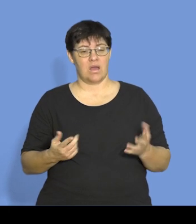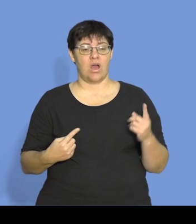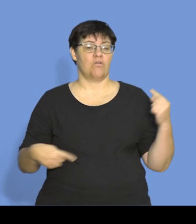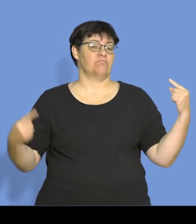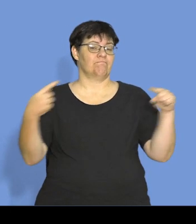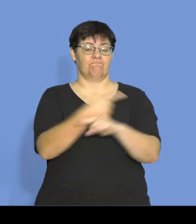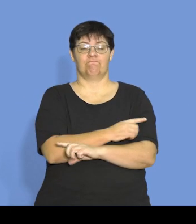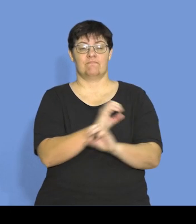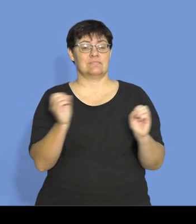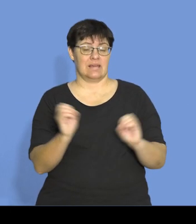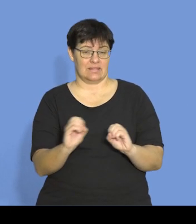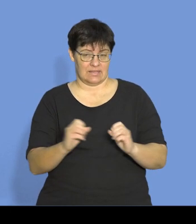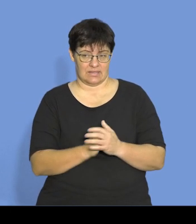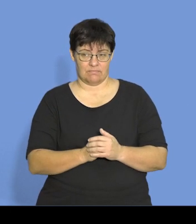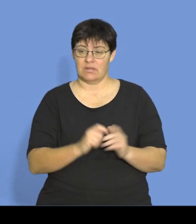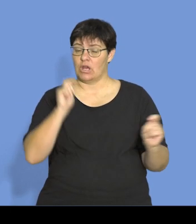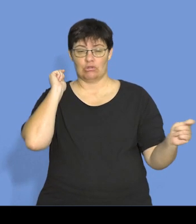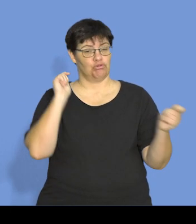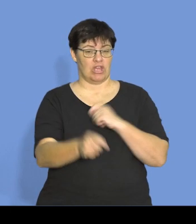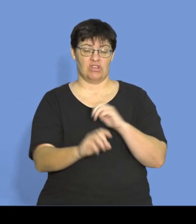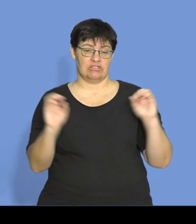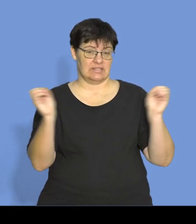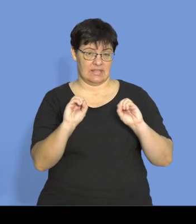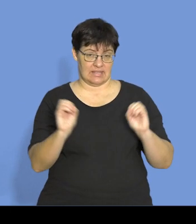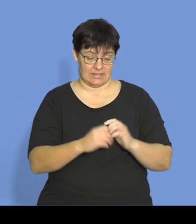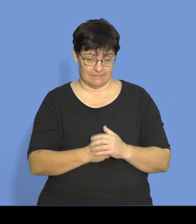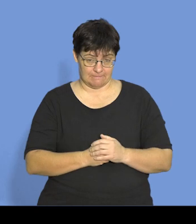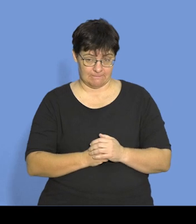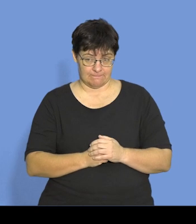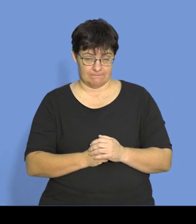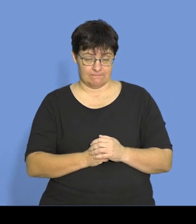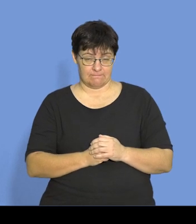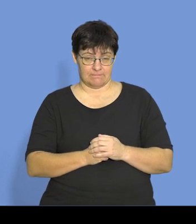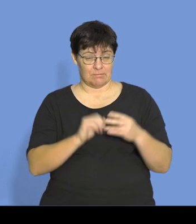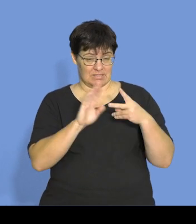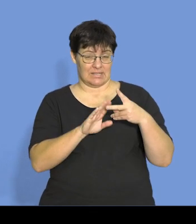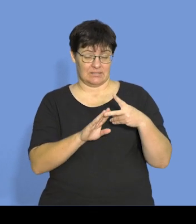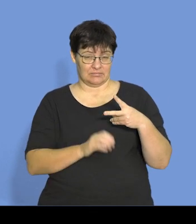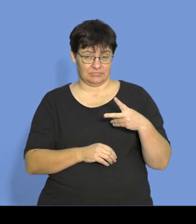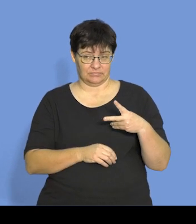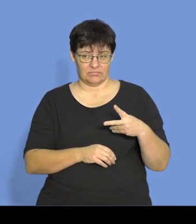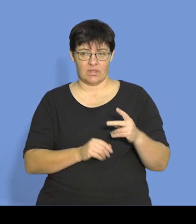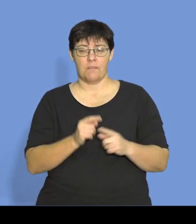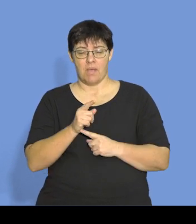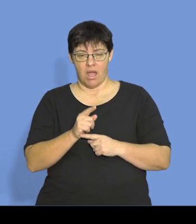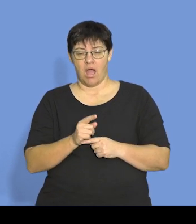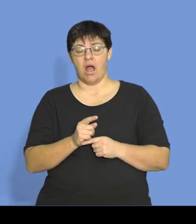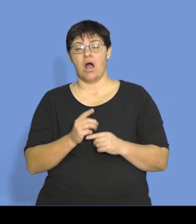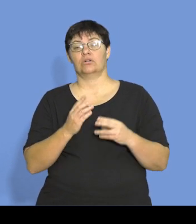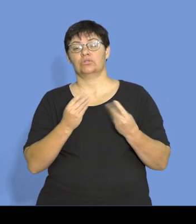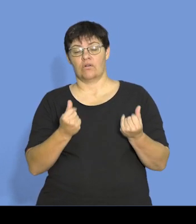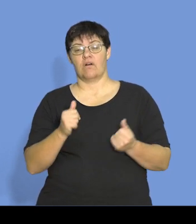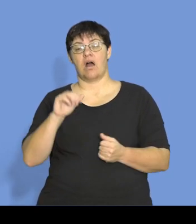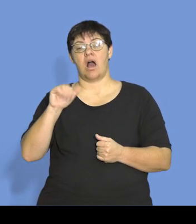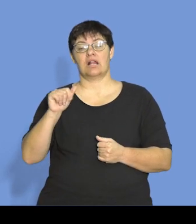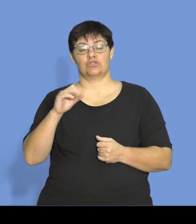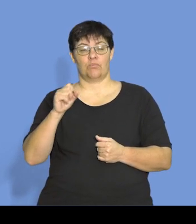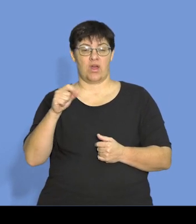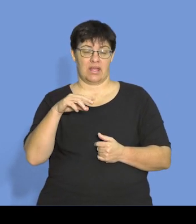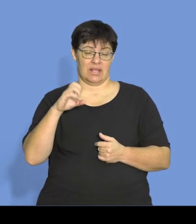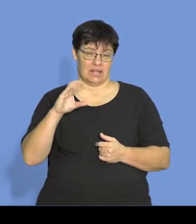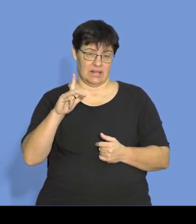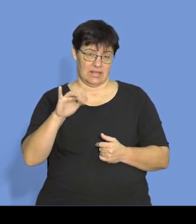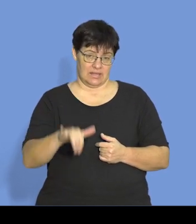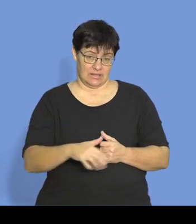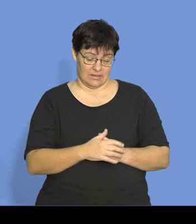not reversed. As I said, you don't change the direction here. And this is when you then solve it